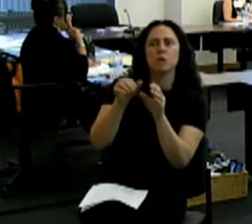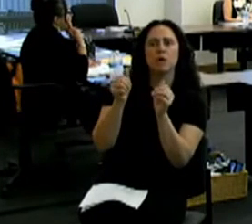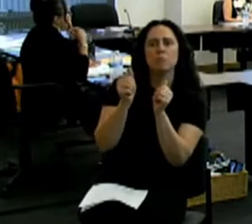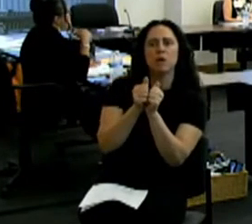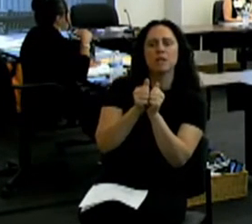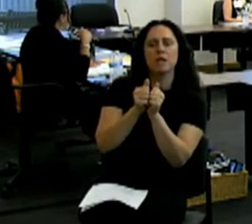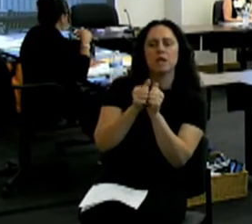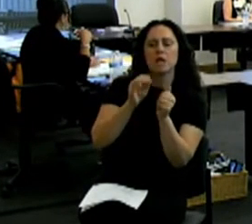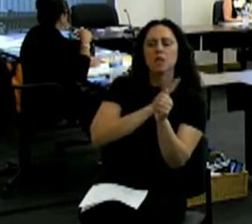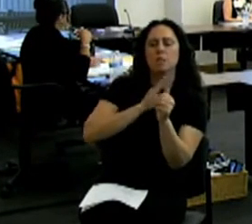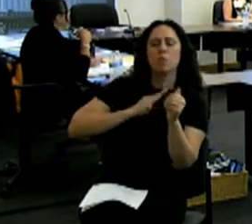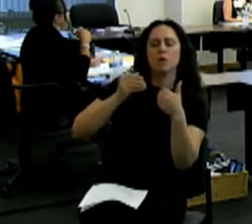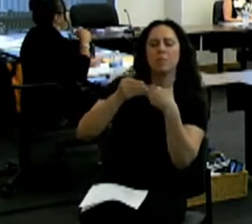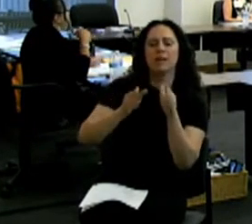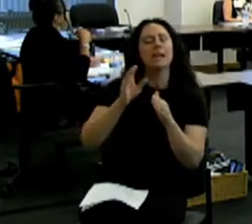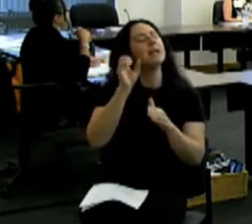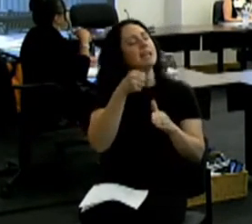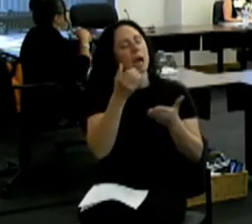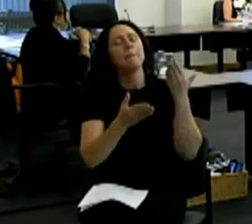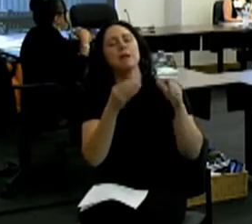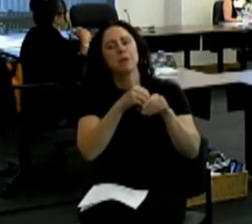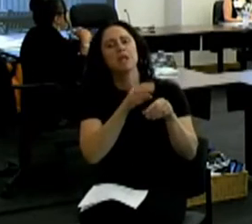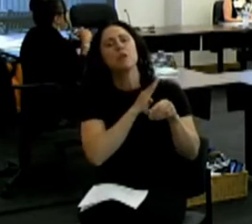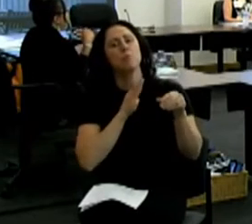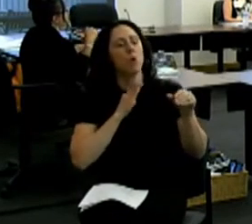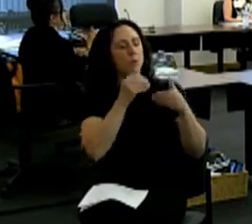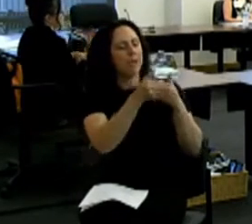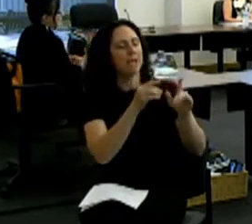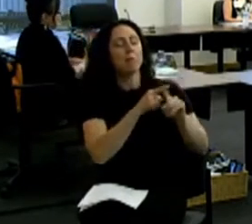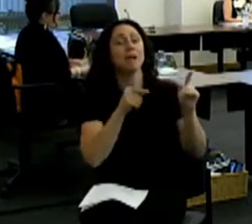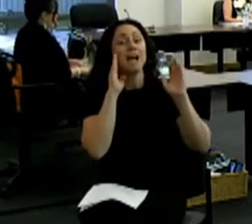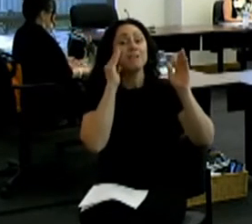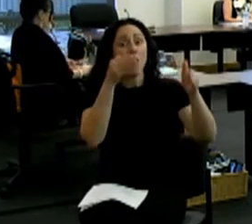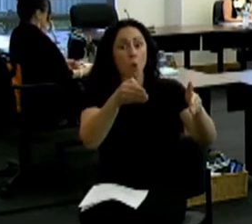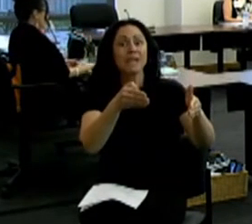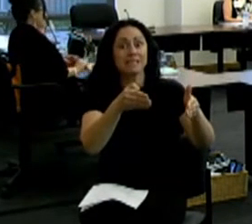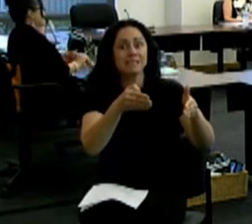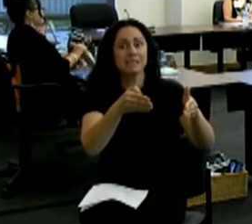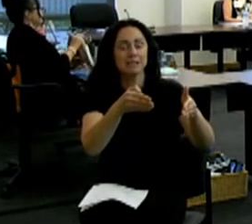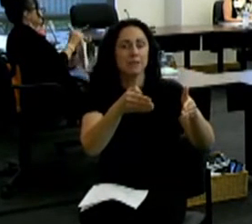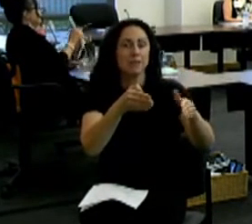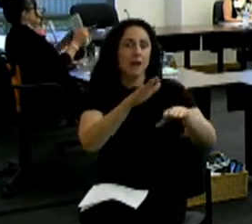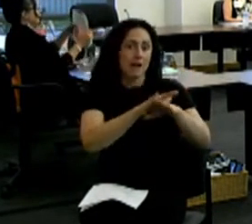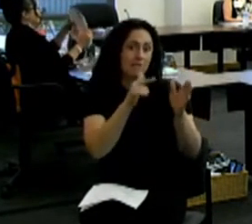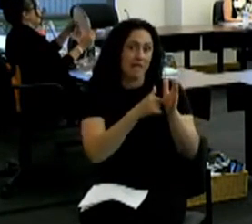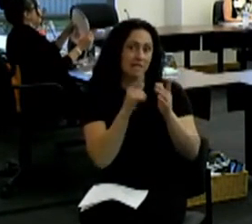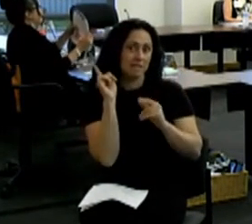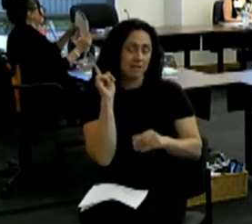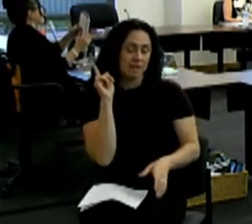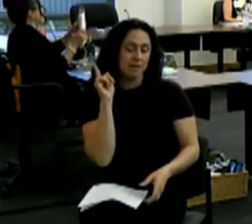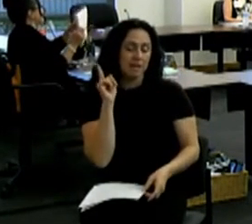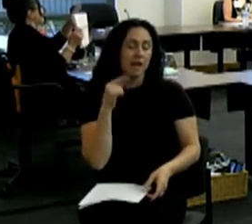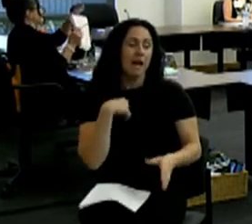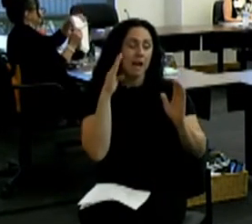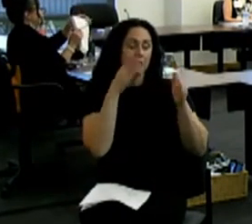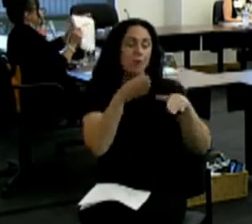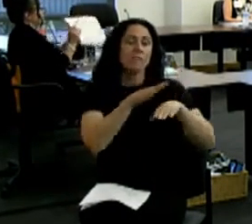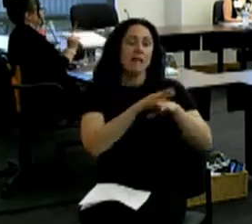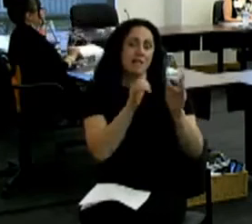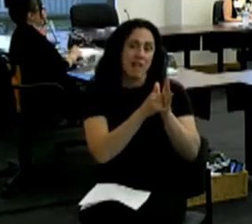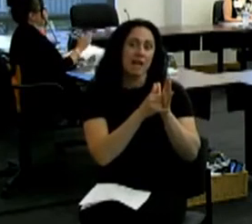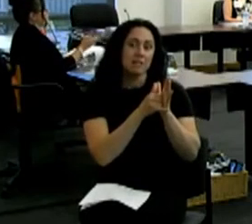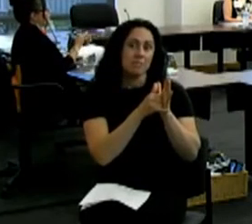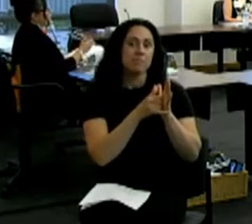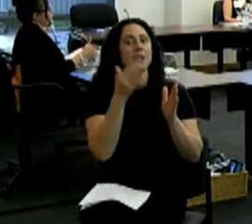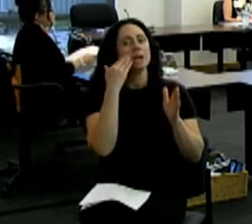you receive, so. In the board, yeah, it might have been in the board packet, but I focus on this. I focus on this,